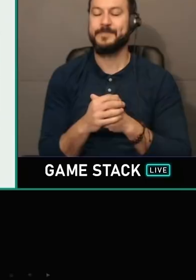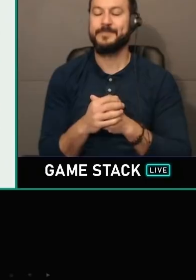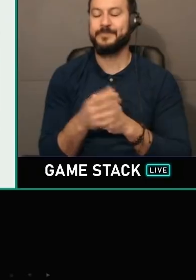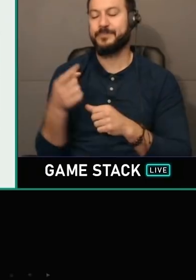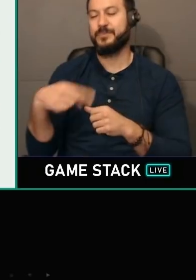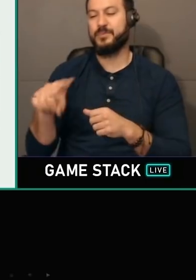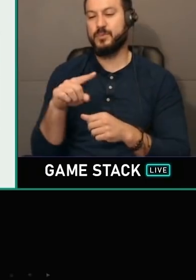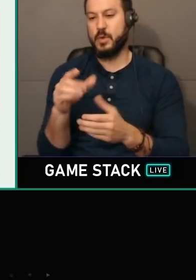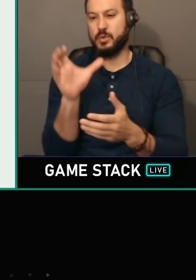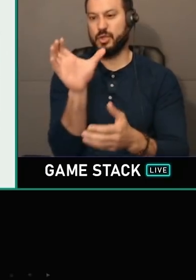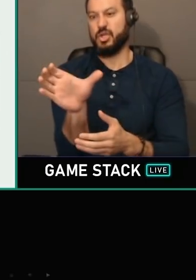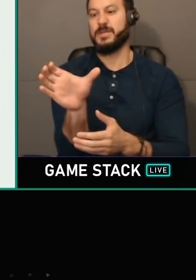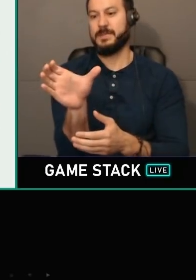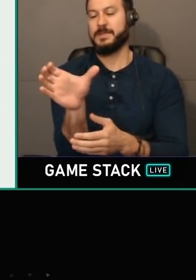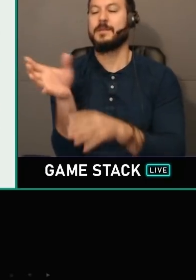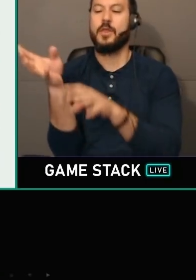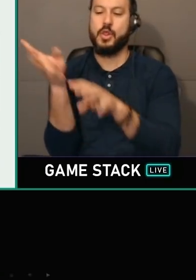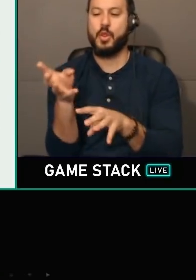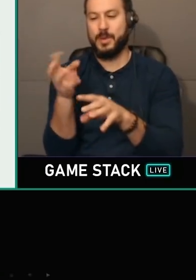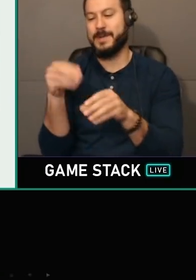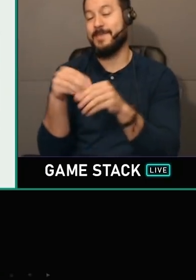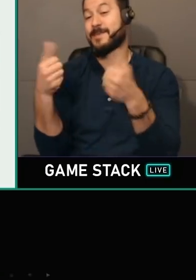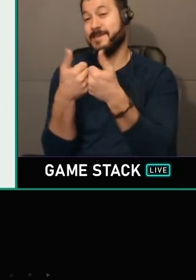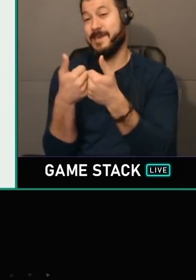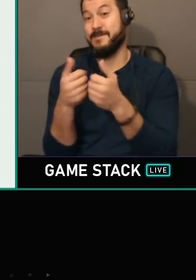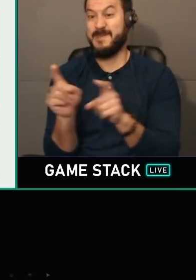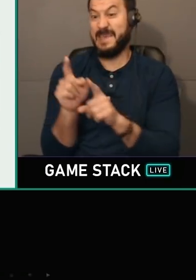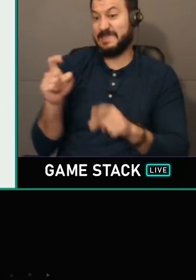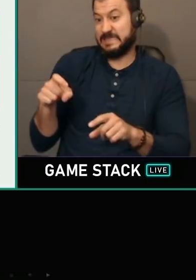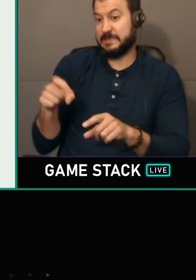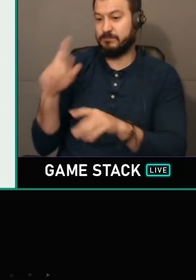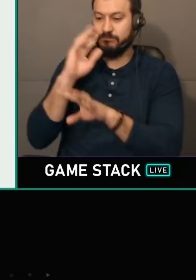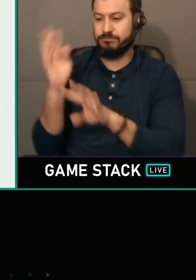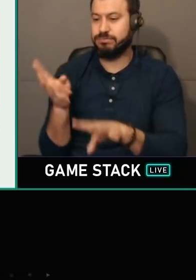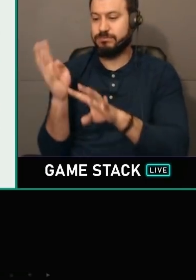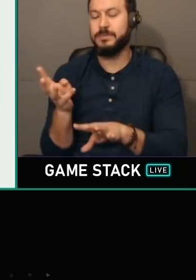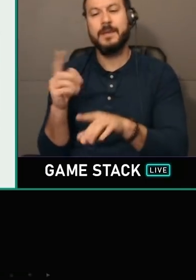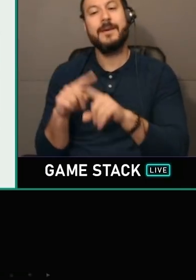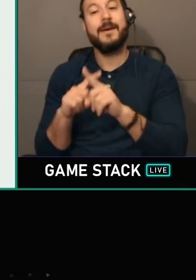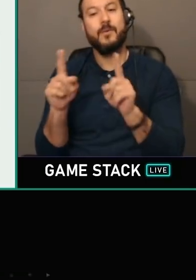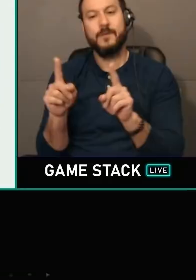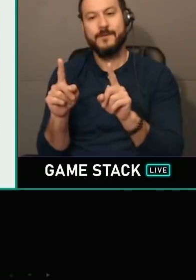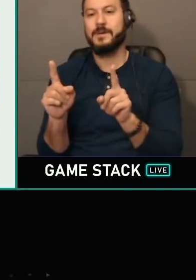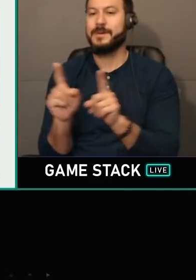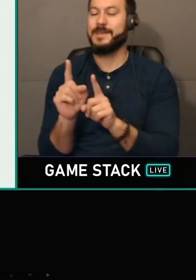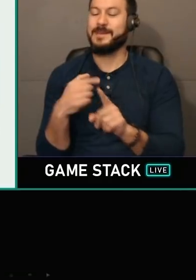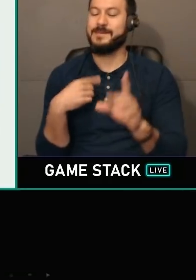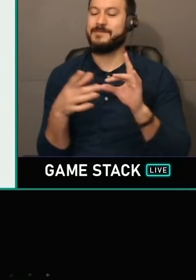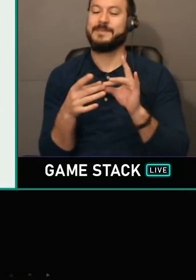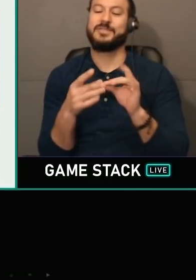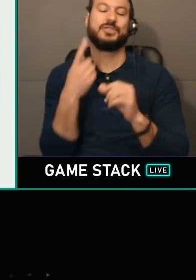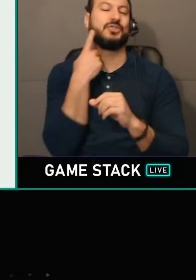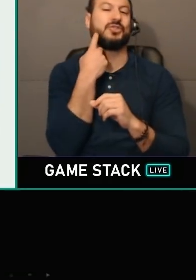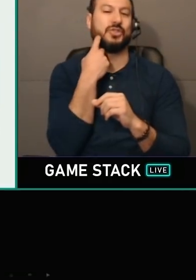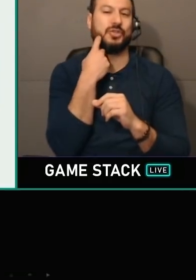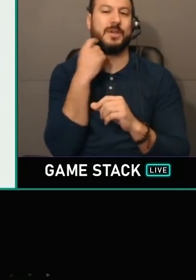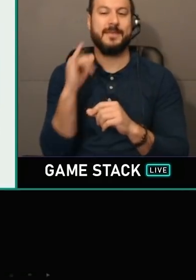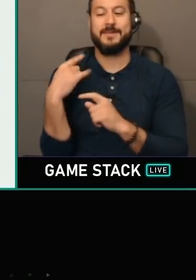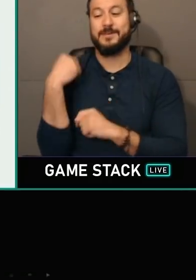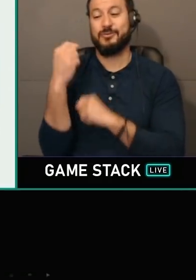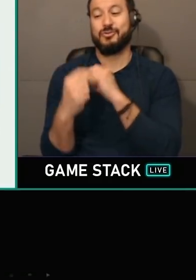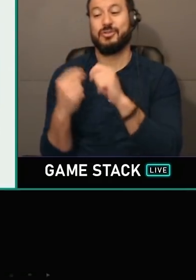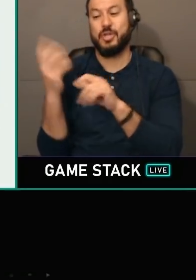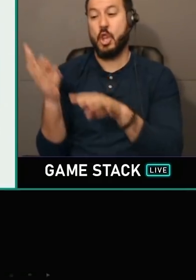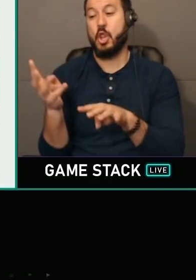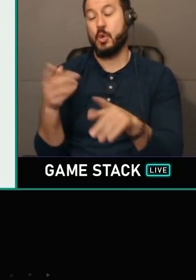chunks are then loaded into the game as needed. However, as I mentioned earlier, the traditional load speed